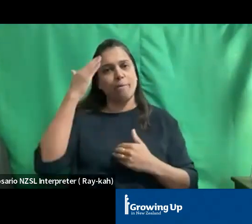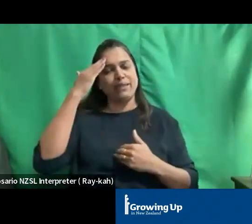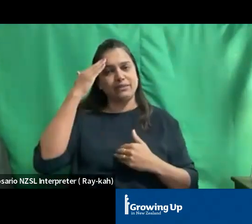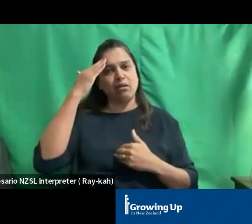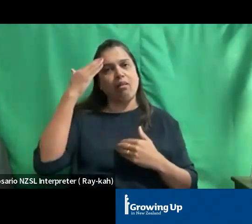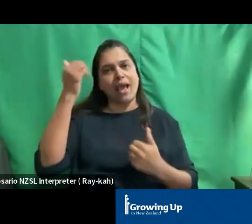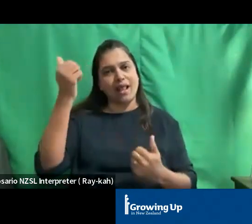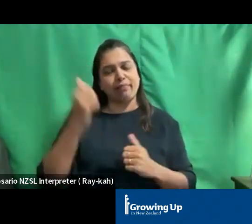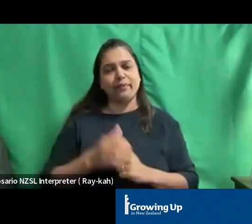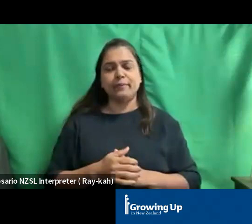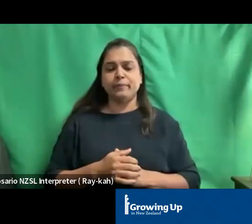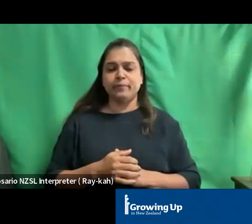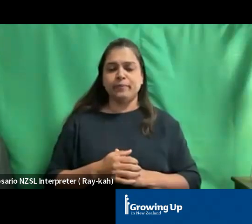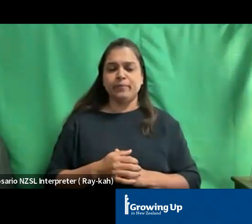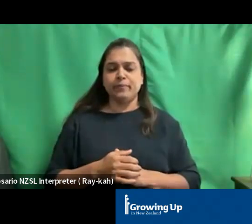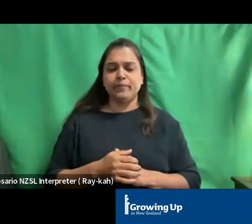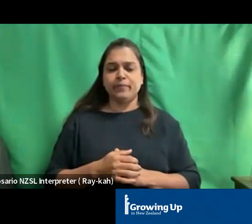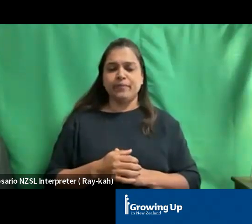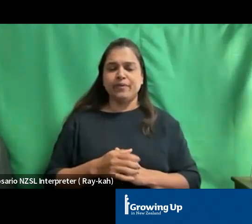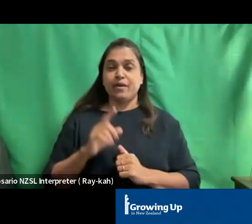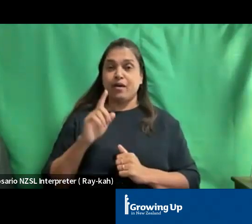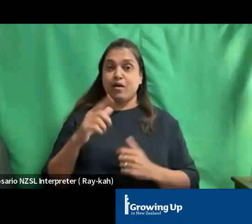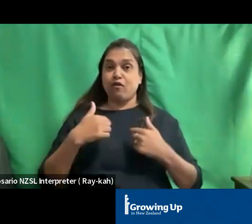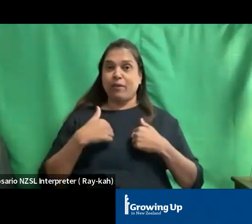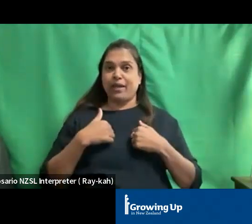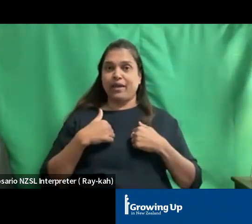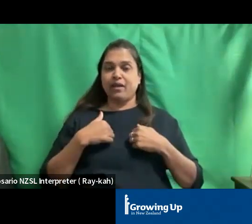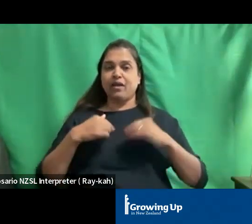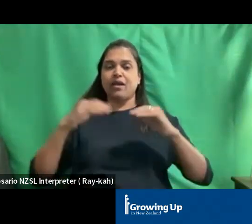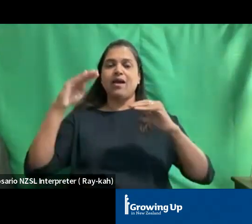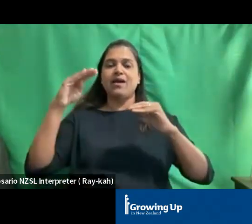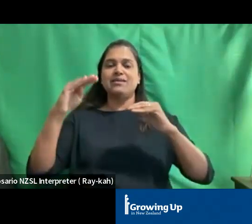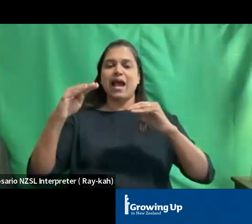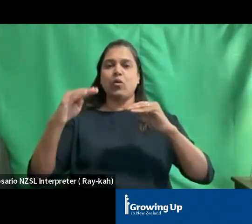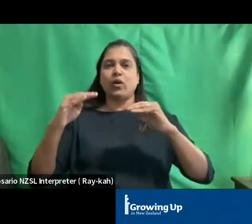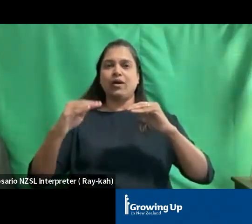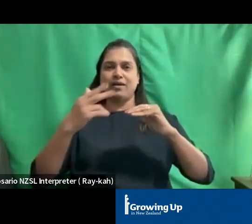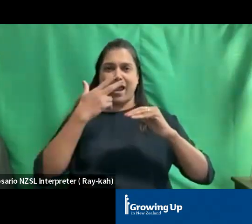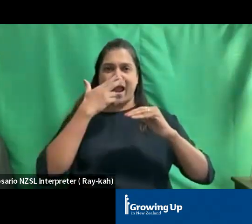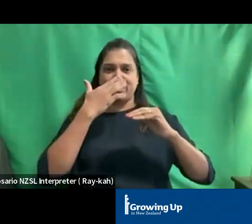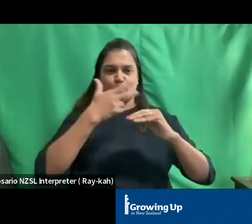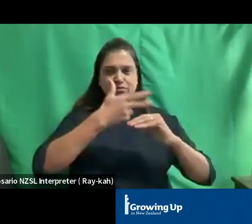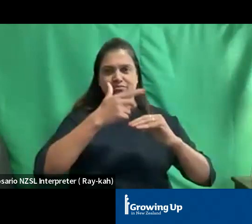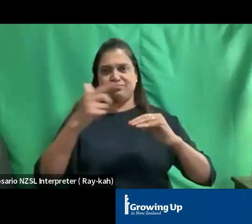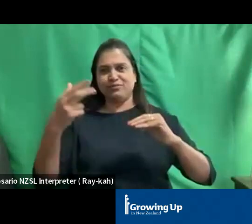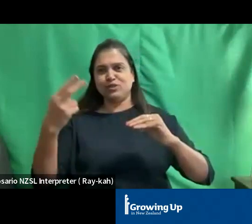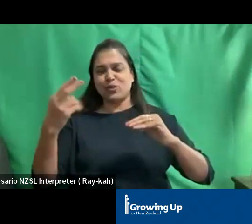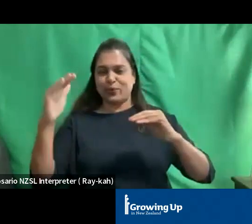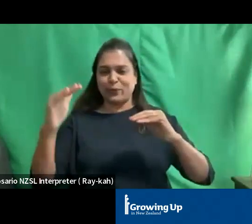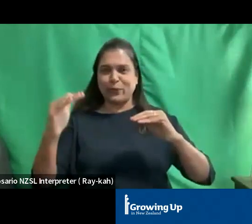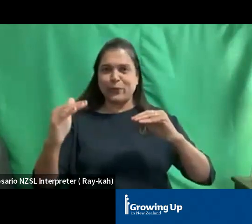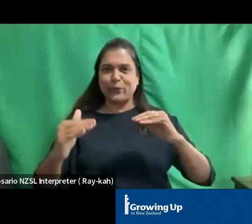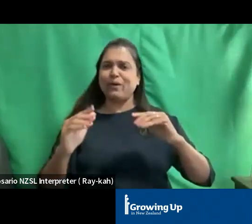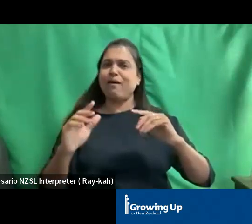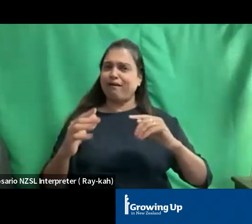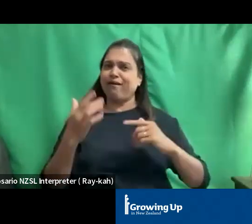for me is that downward shift in the age of onset. And similar data have shown the